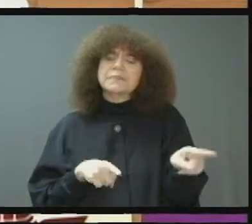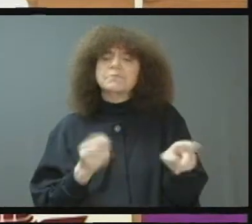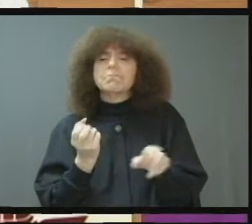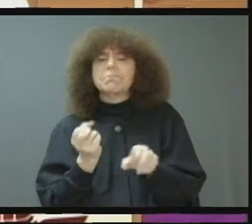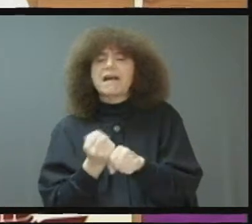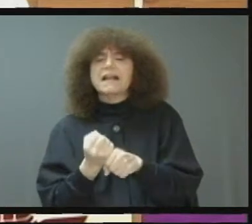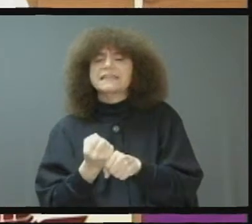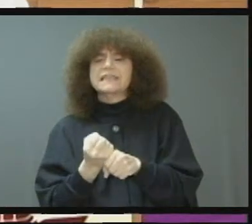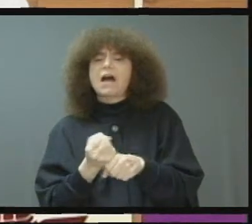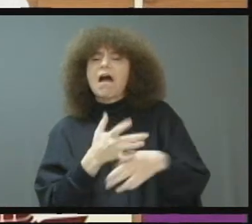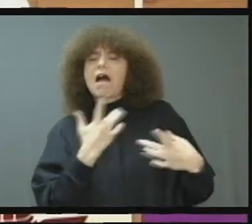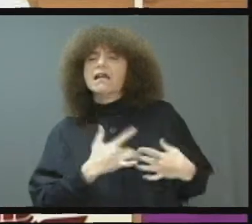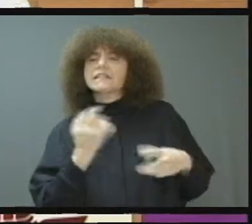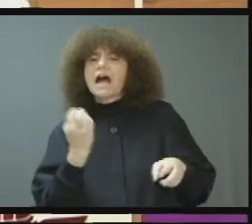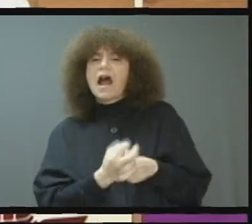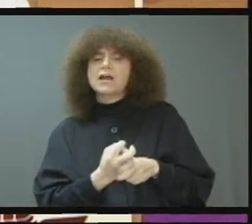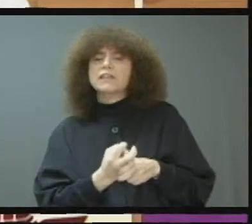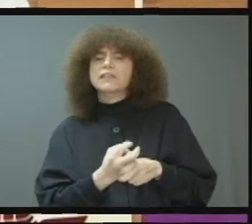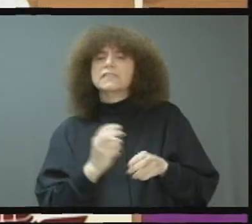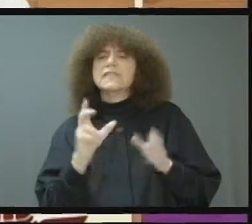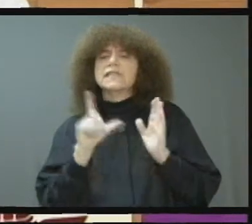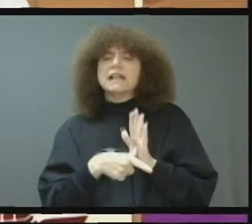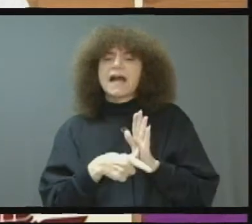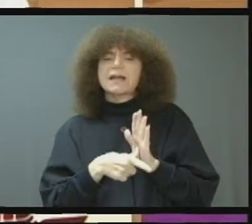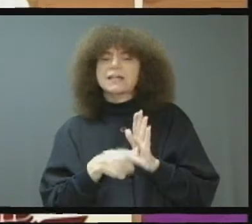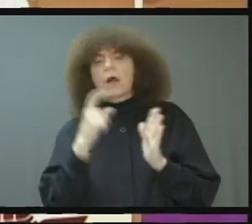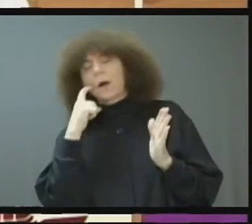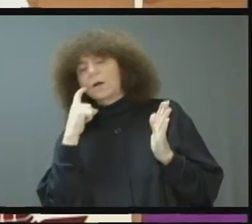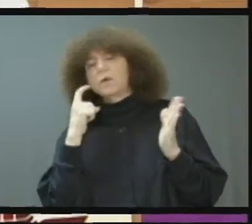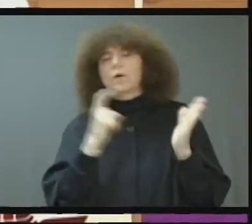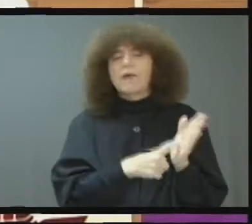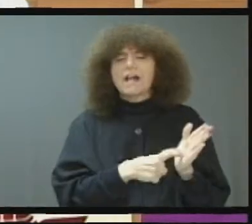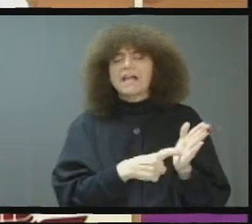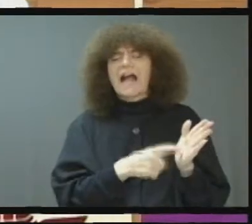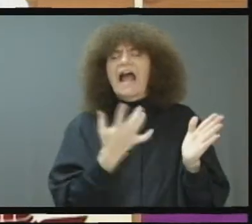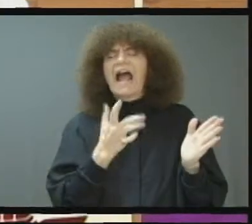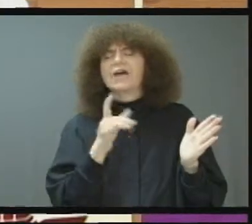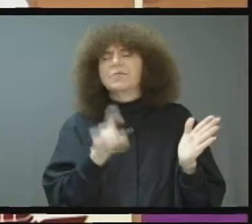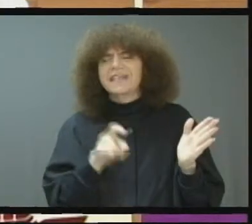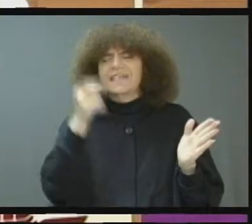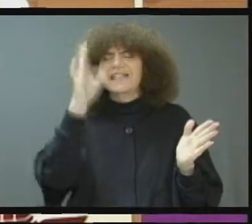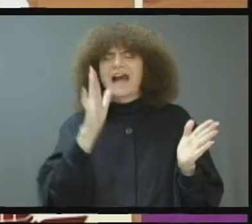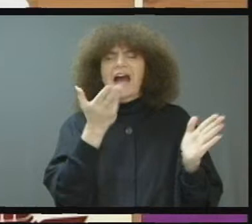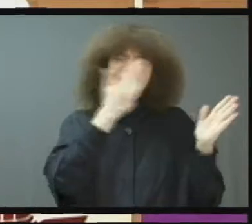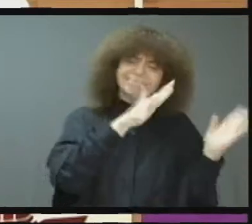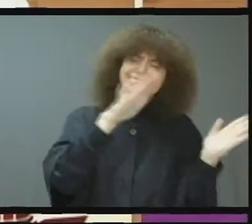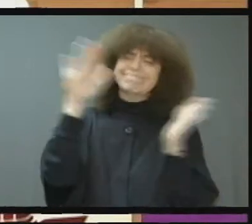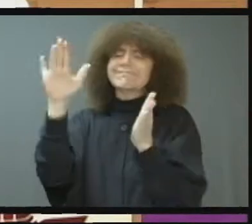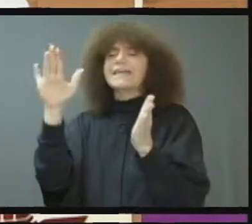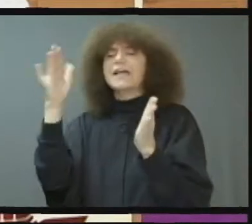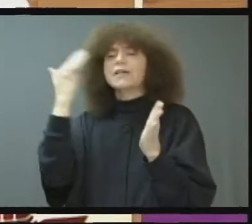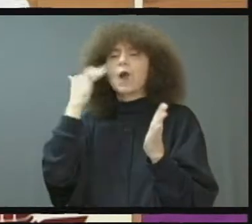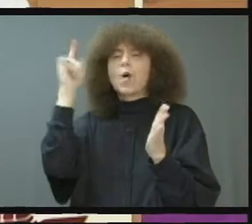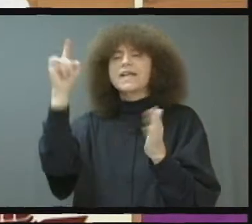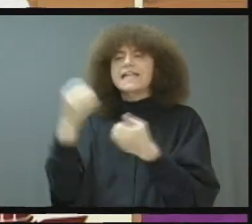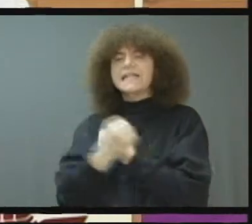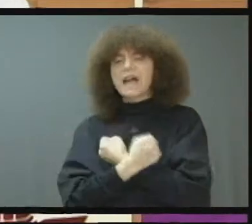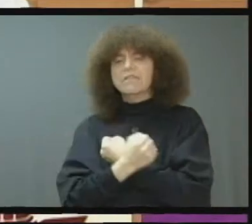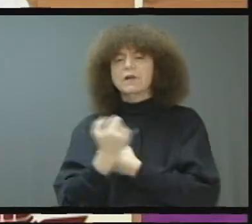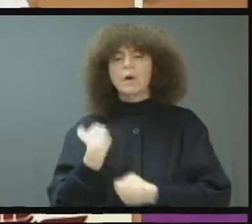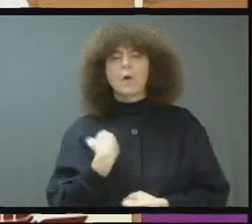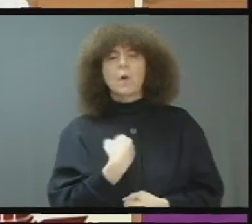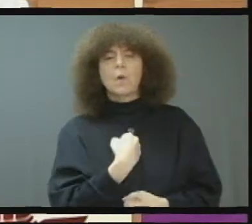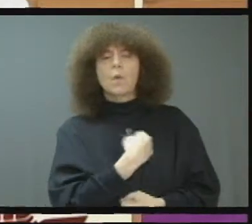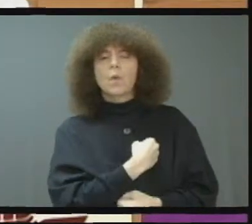hearts so that in the end, we come to remember just how much he loves us. He is the potter, we are the